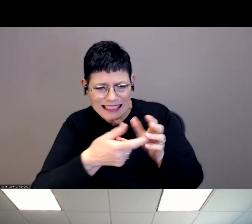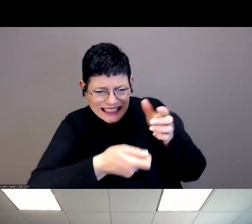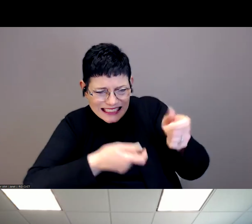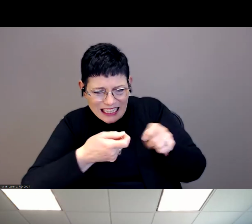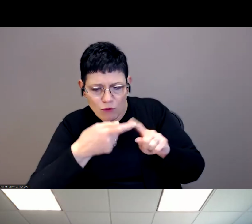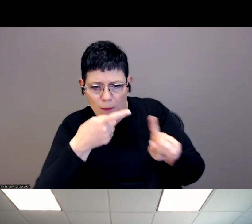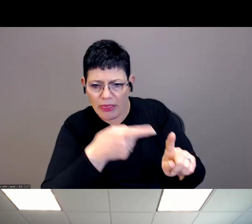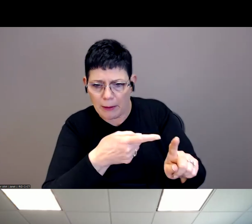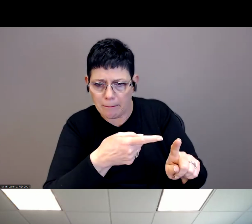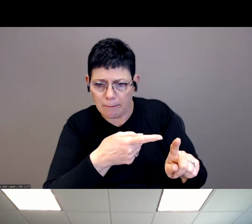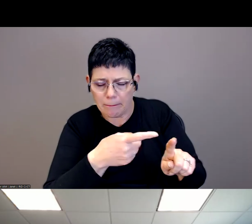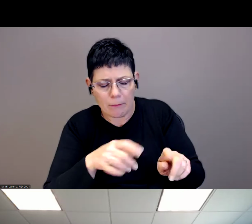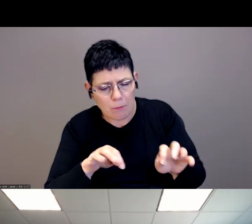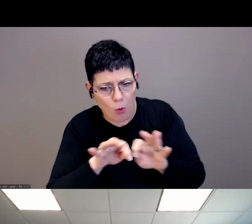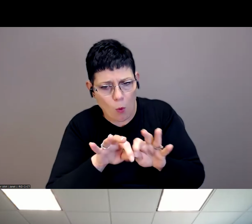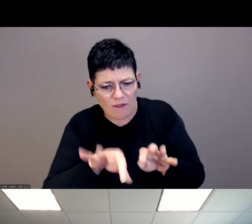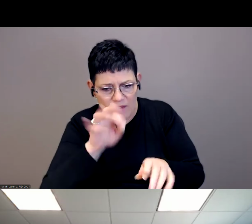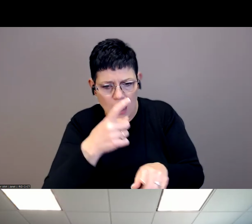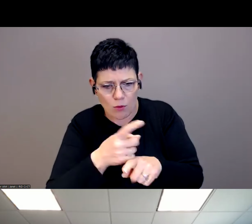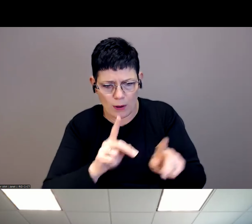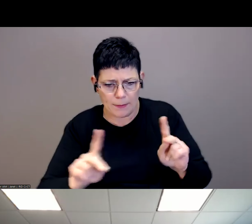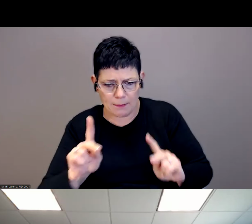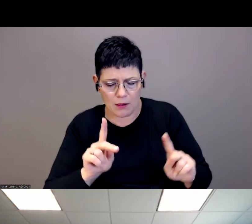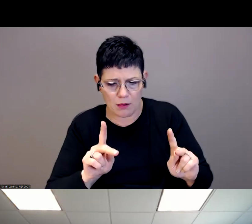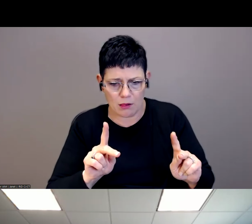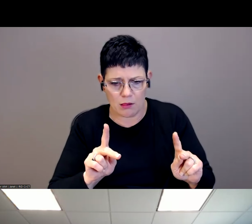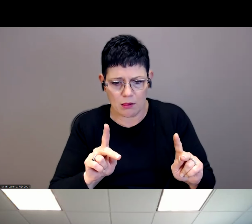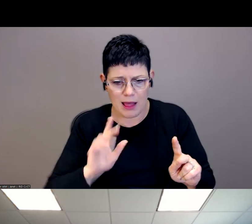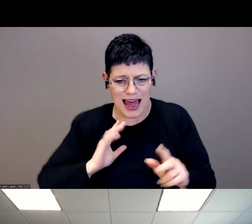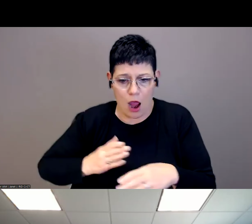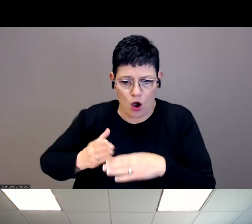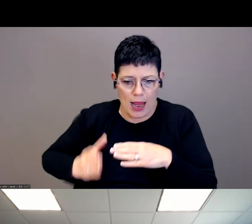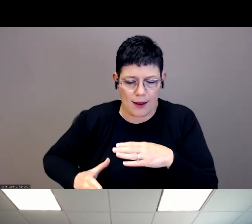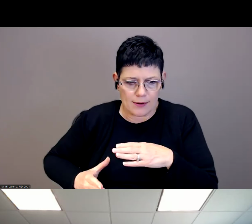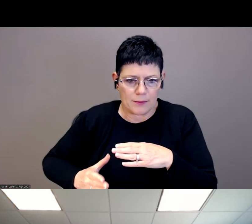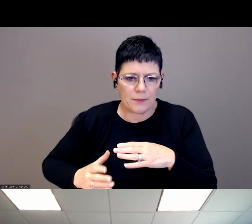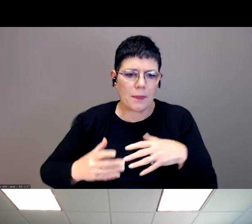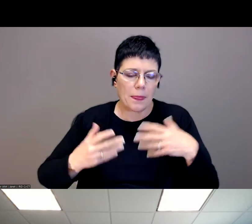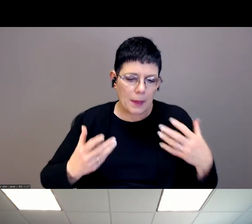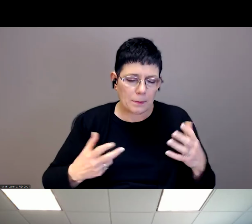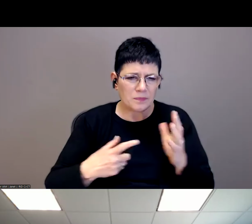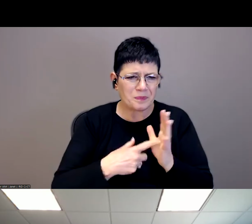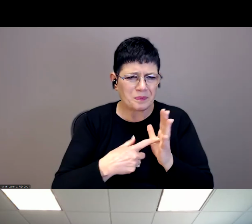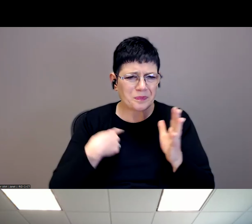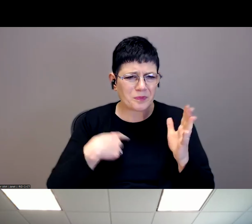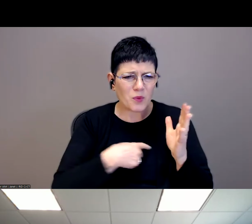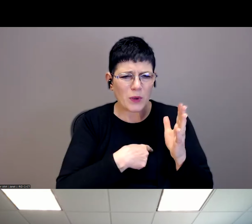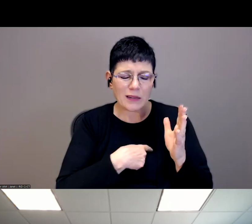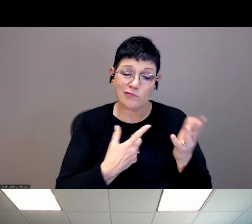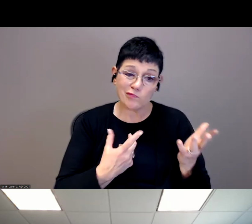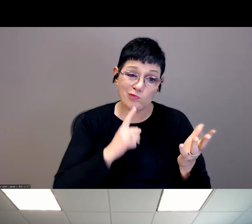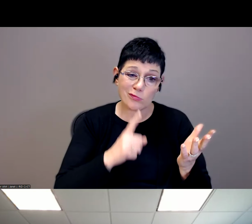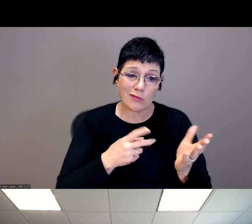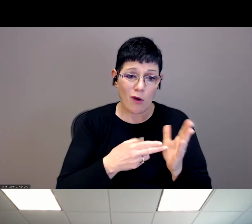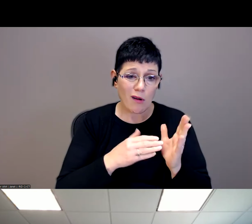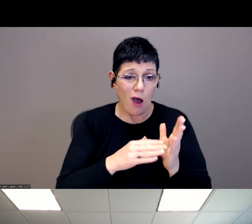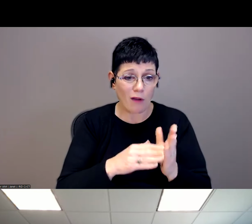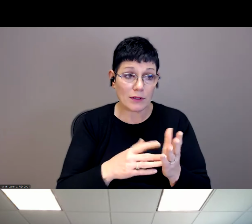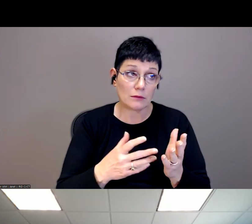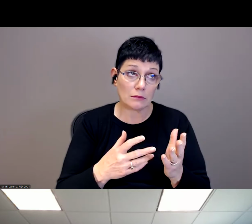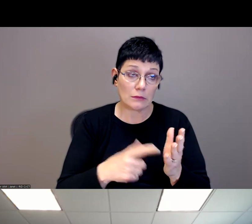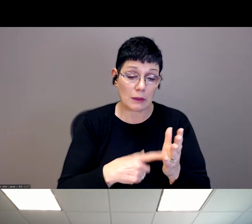I think is really important. We sometimes, oftentimes, if not all the